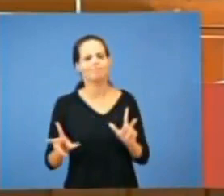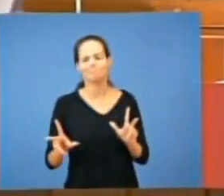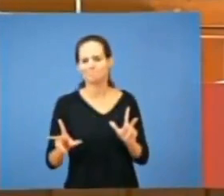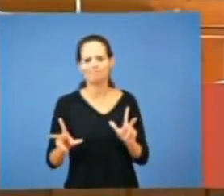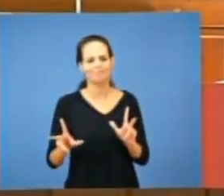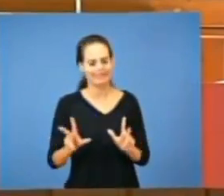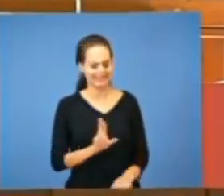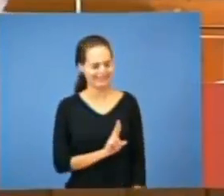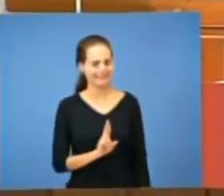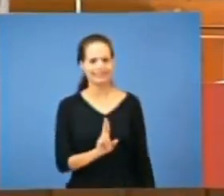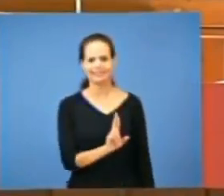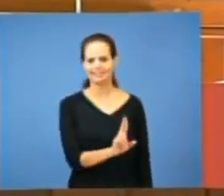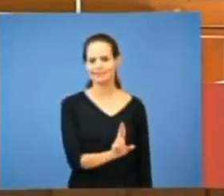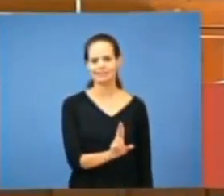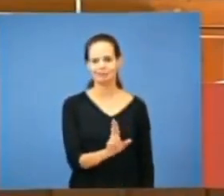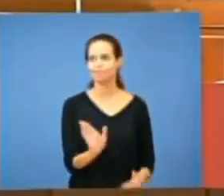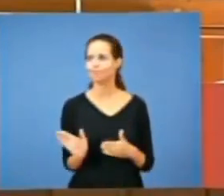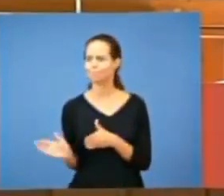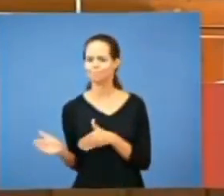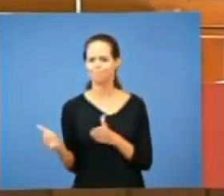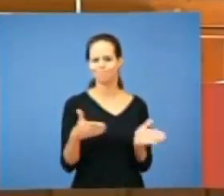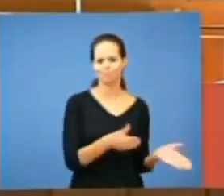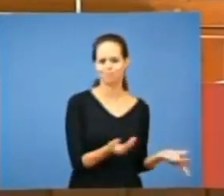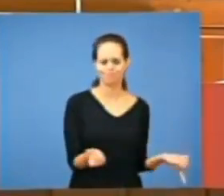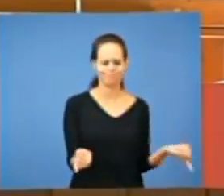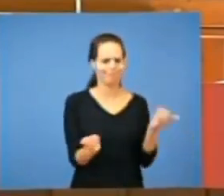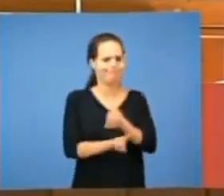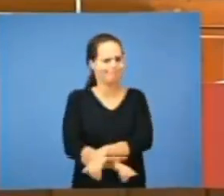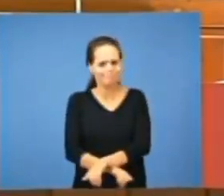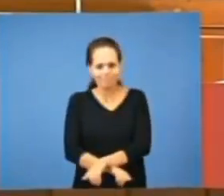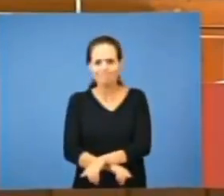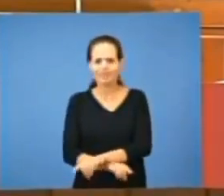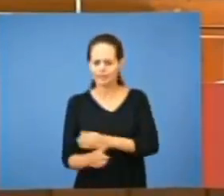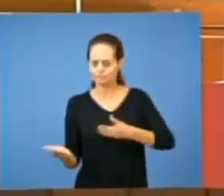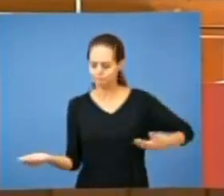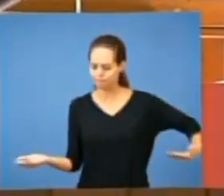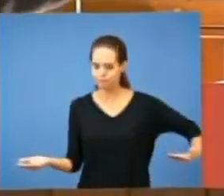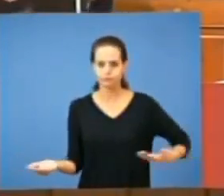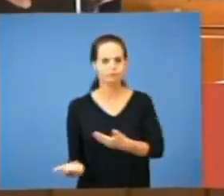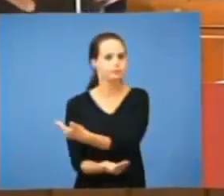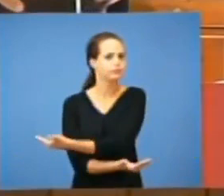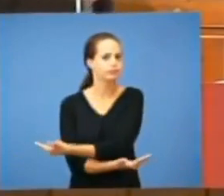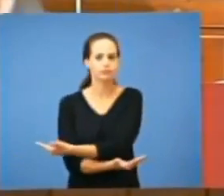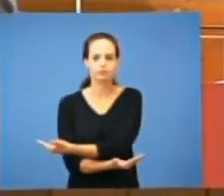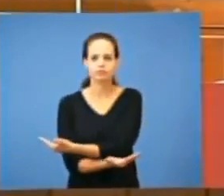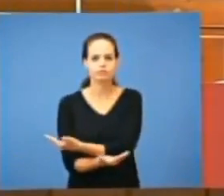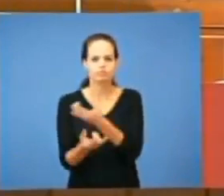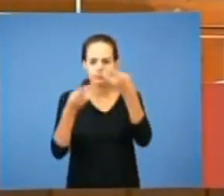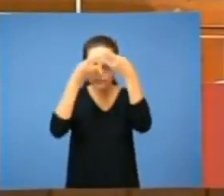different. The church, Christianity, went to a completely different room.